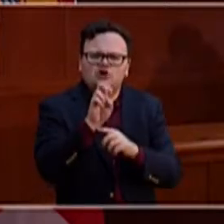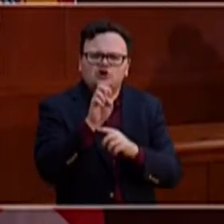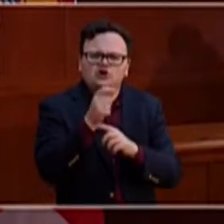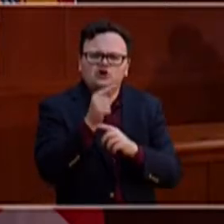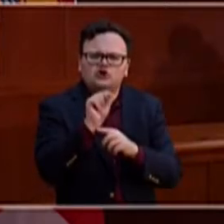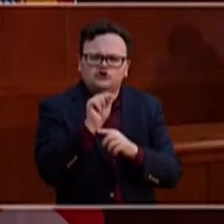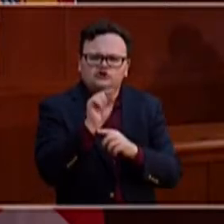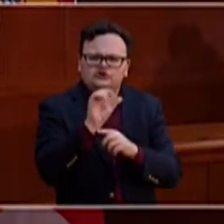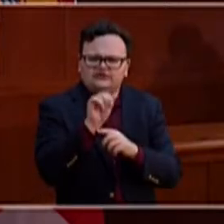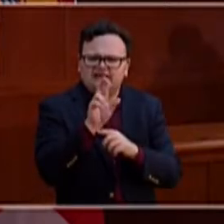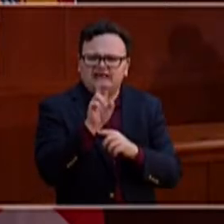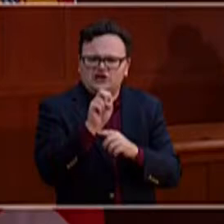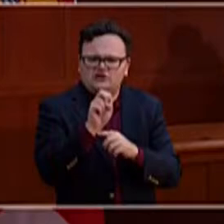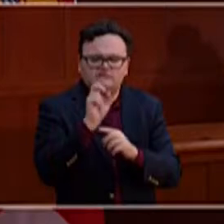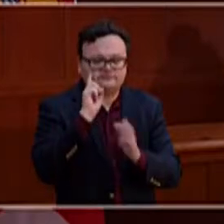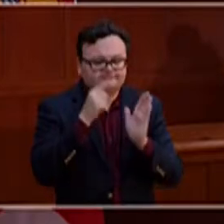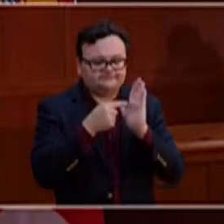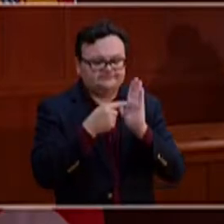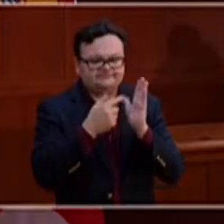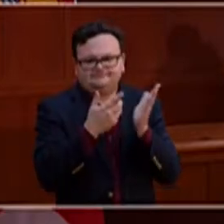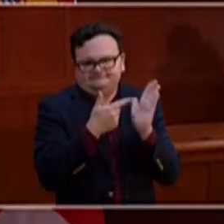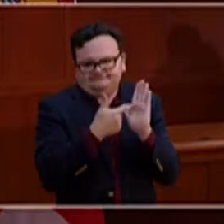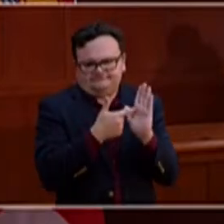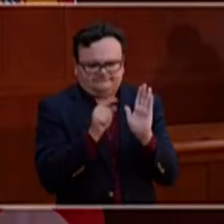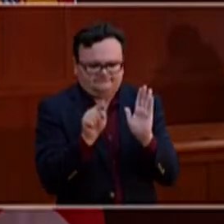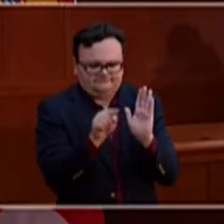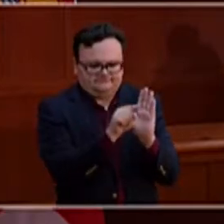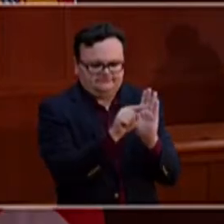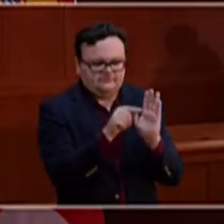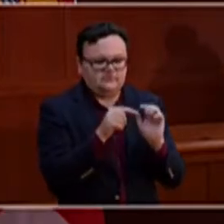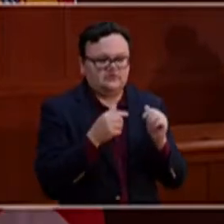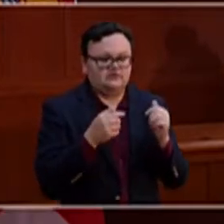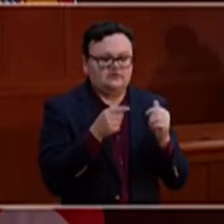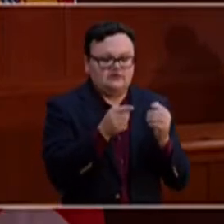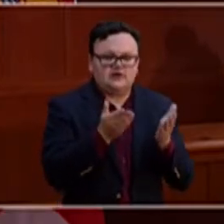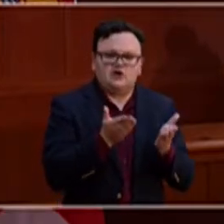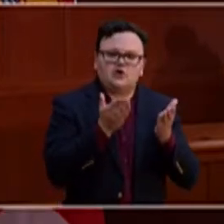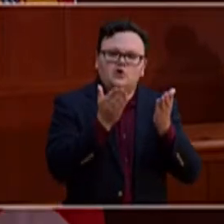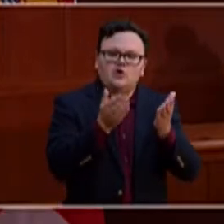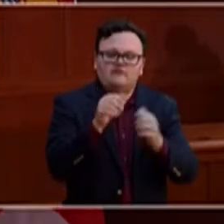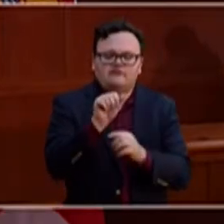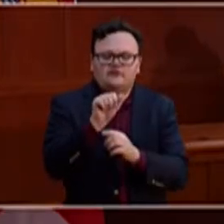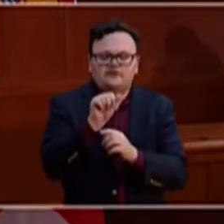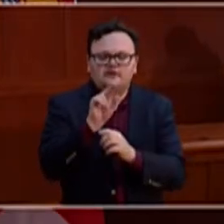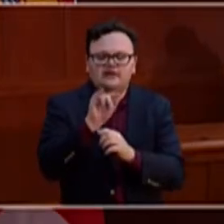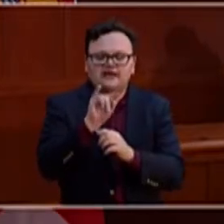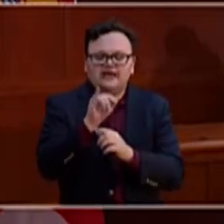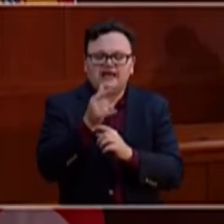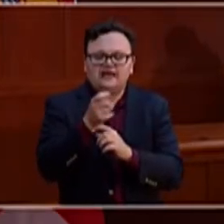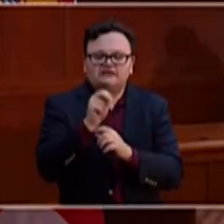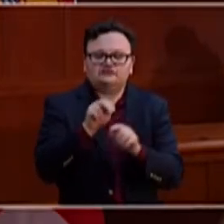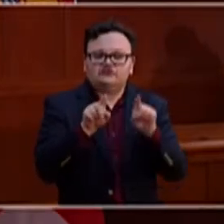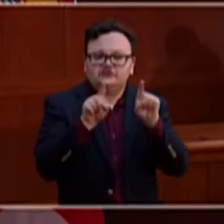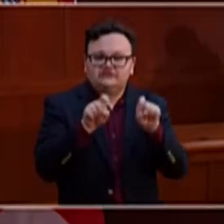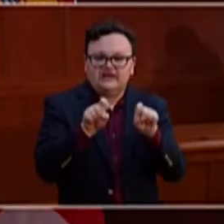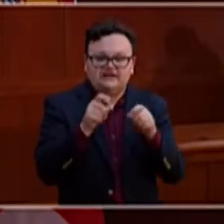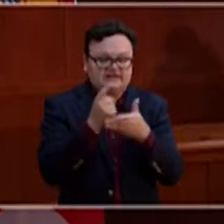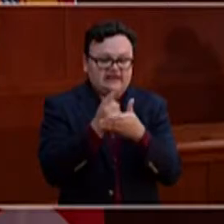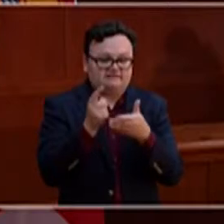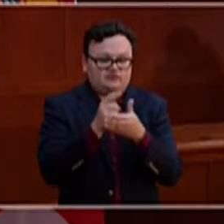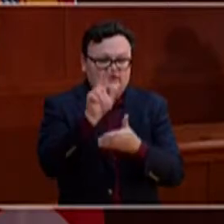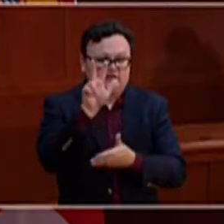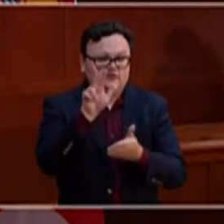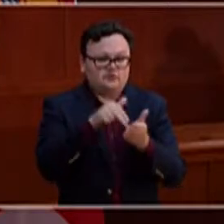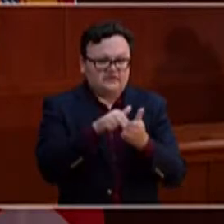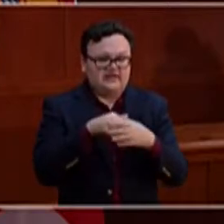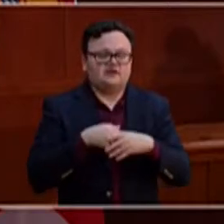community. Our urgent care center started out with the antigen test about a month ago, and we were doing 3,000 tests a week. Now we've ordered as much